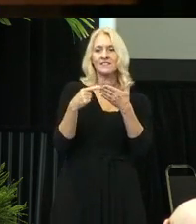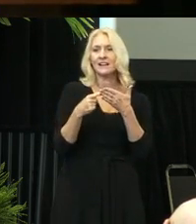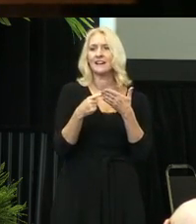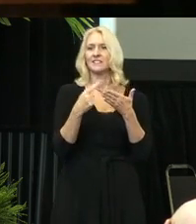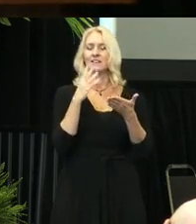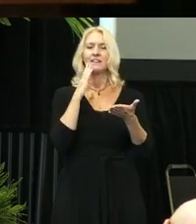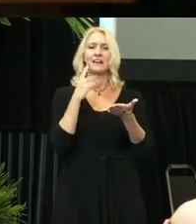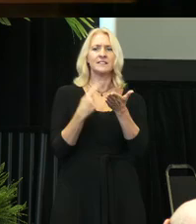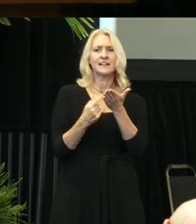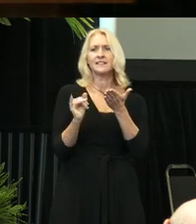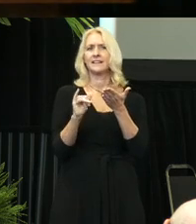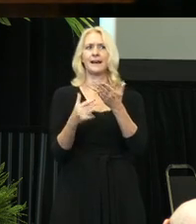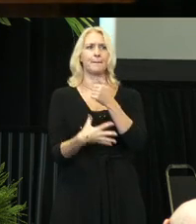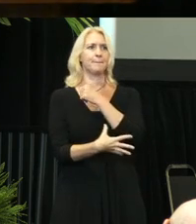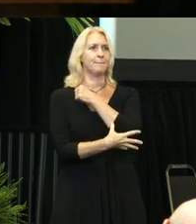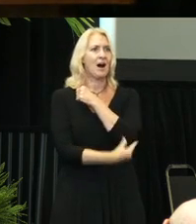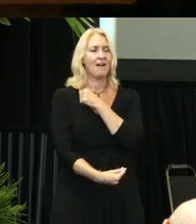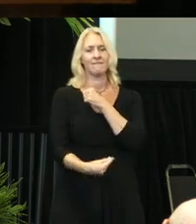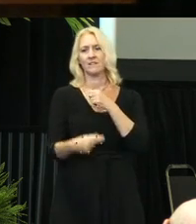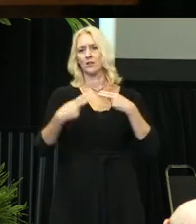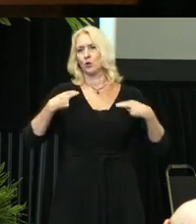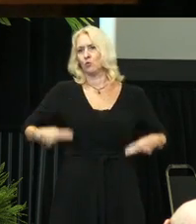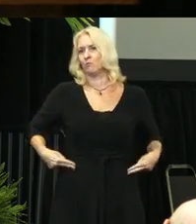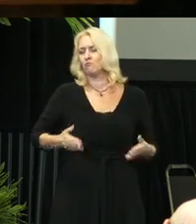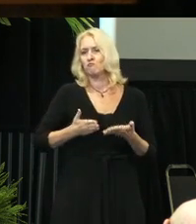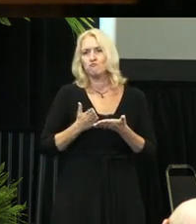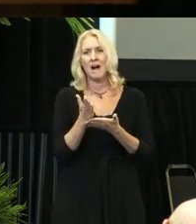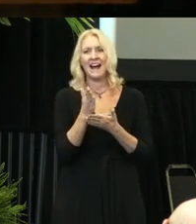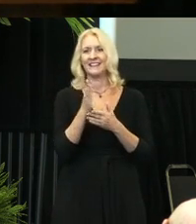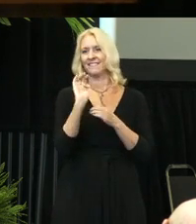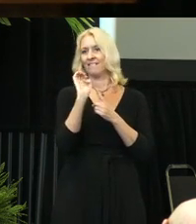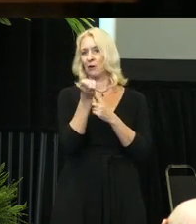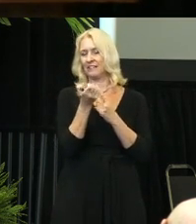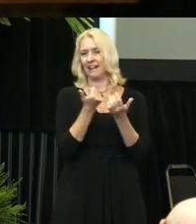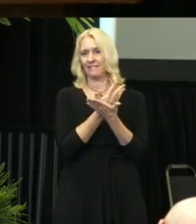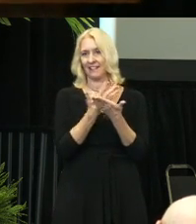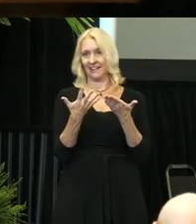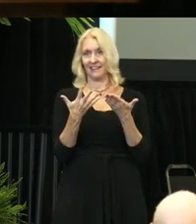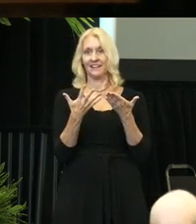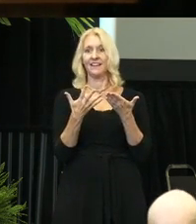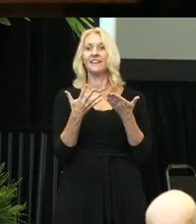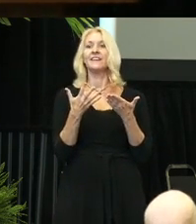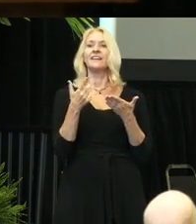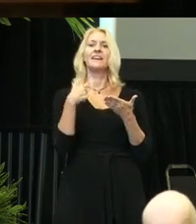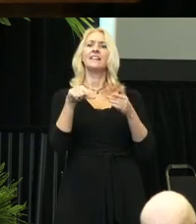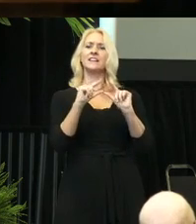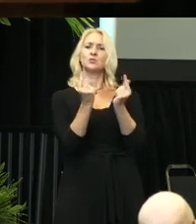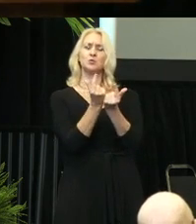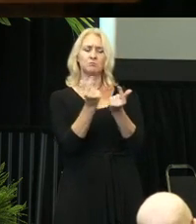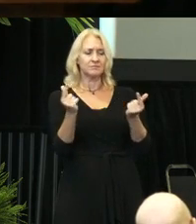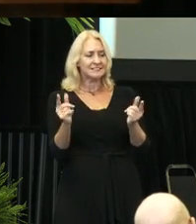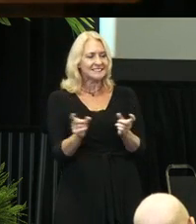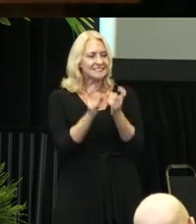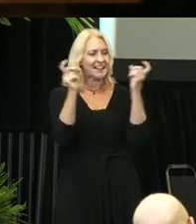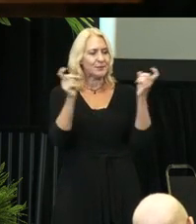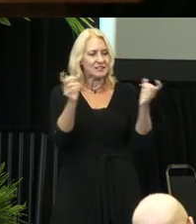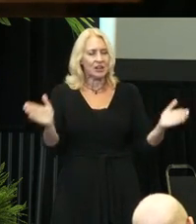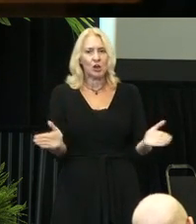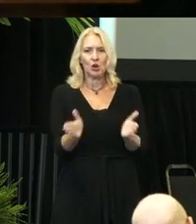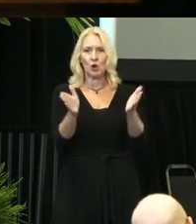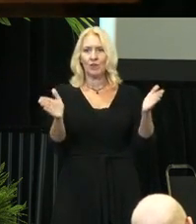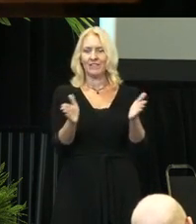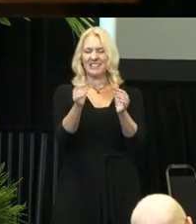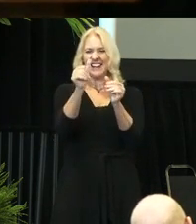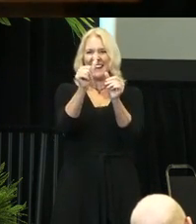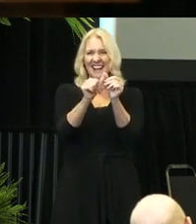poverty, environmentalism, or human rights. With an environment that celebrates and encourages our individual